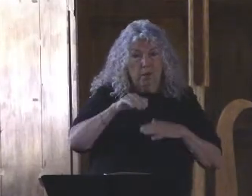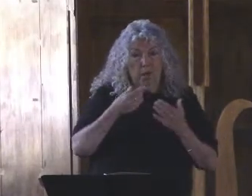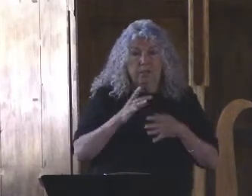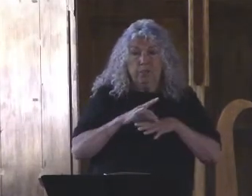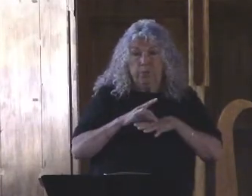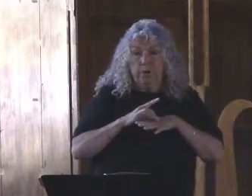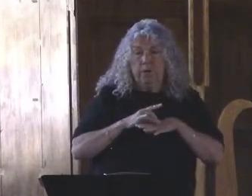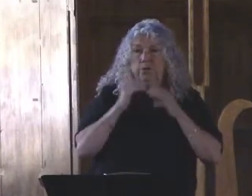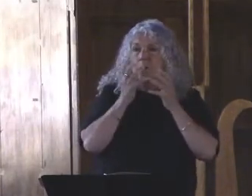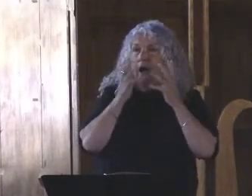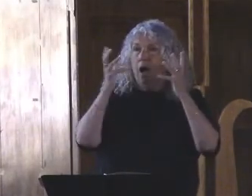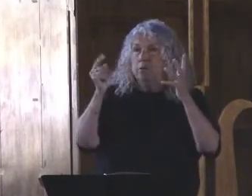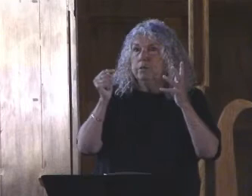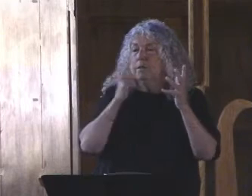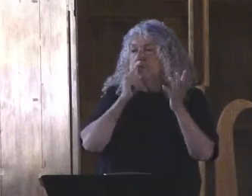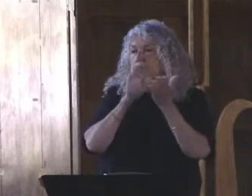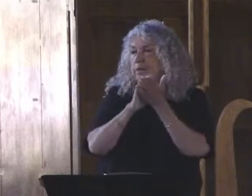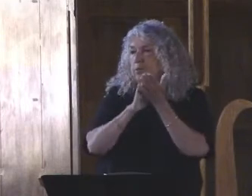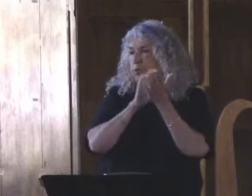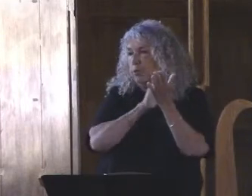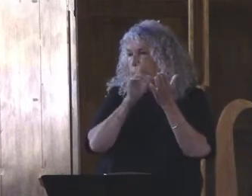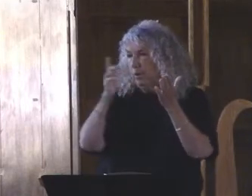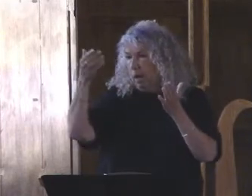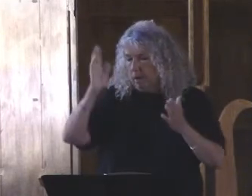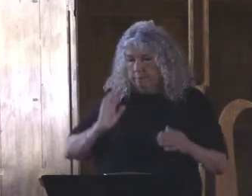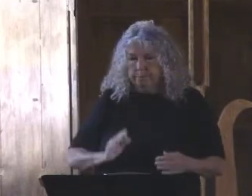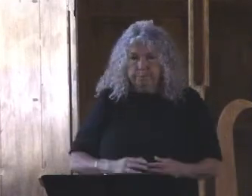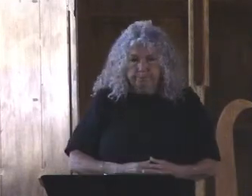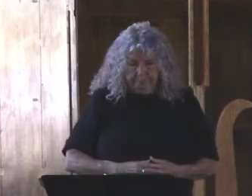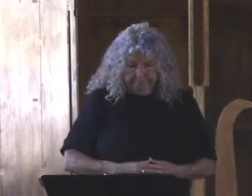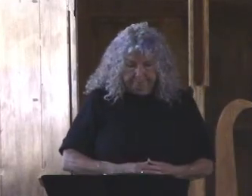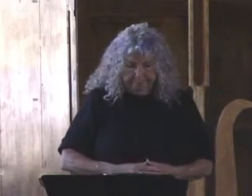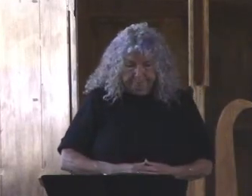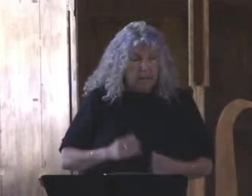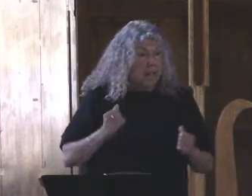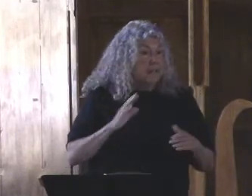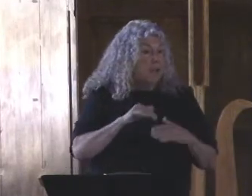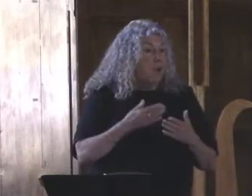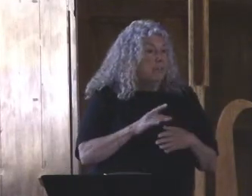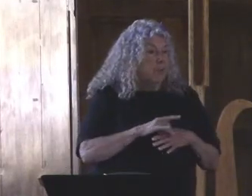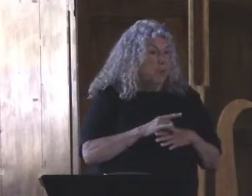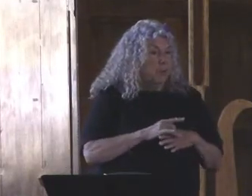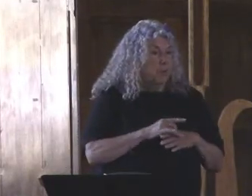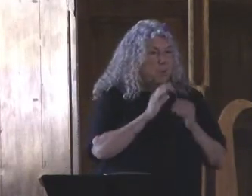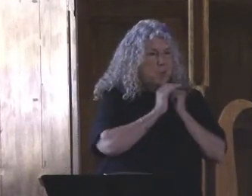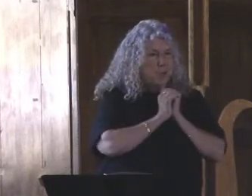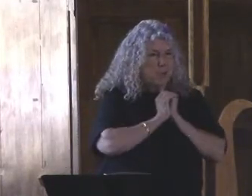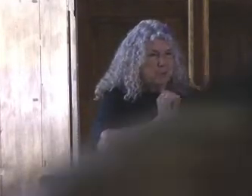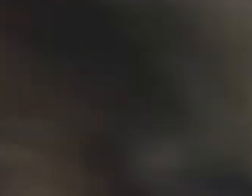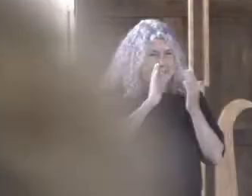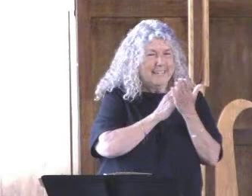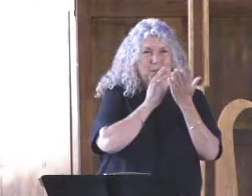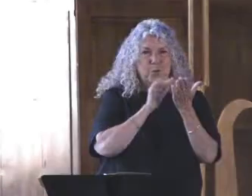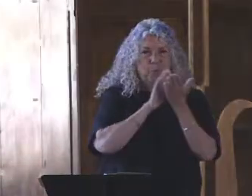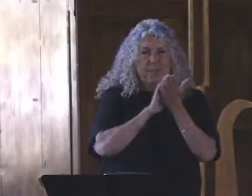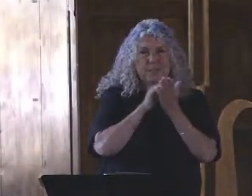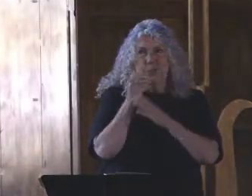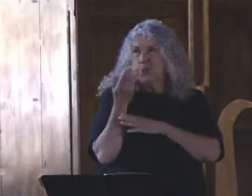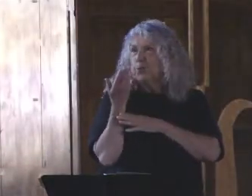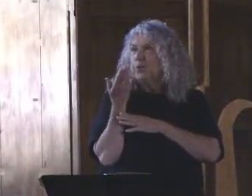the earth cry out to God with joy. Let all the earth worship and sing praise to